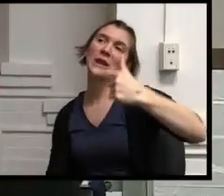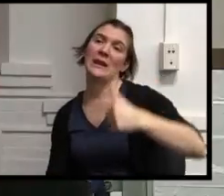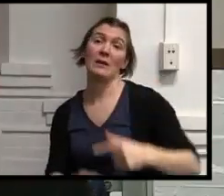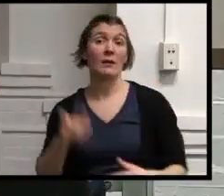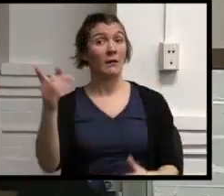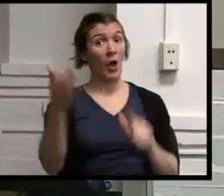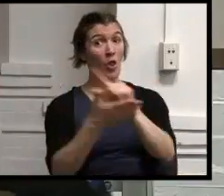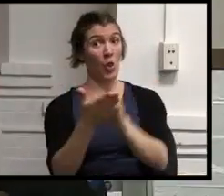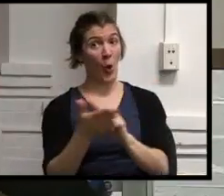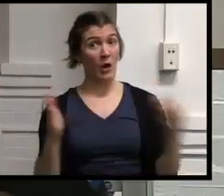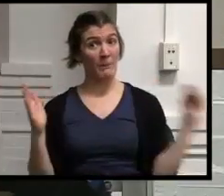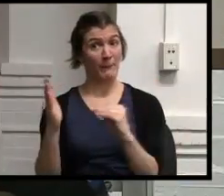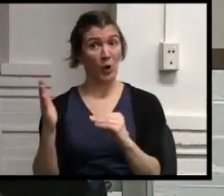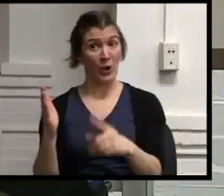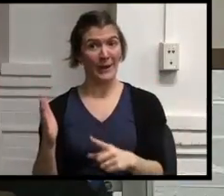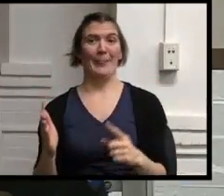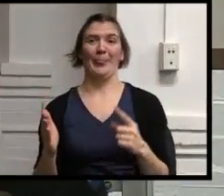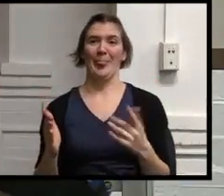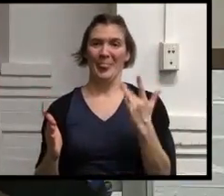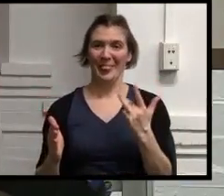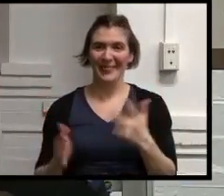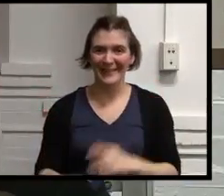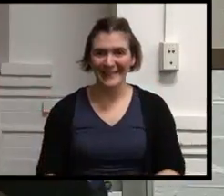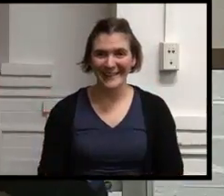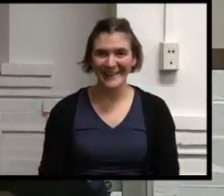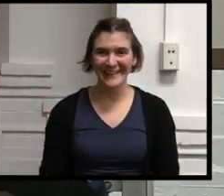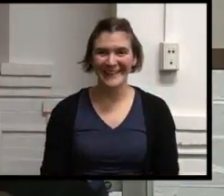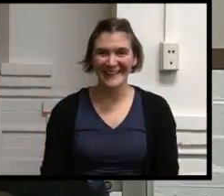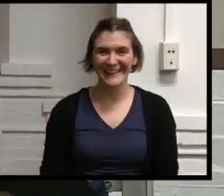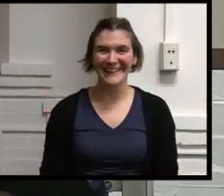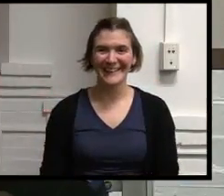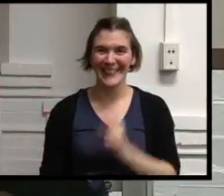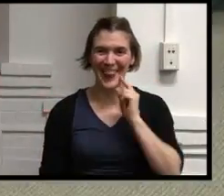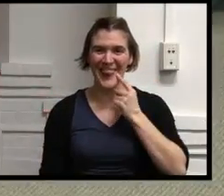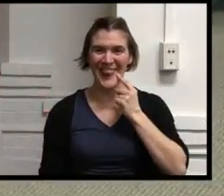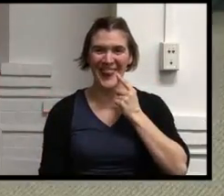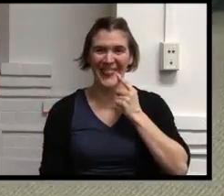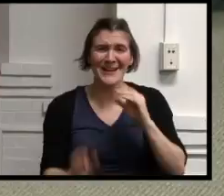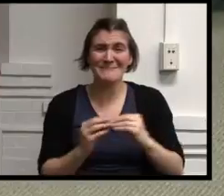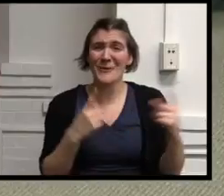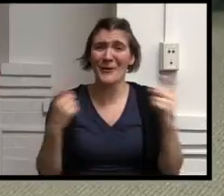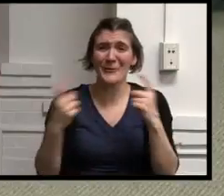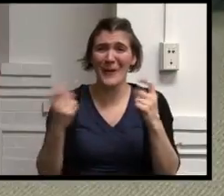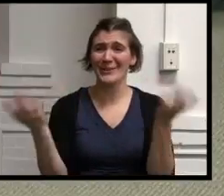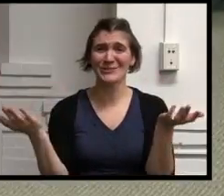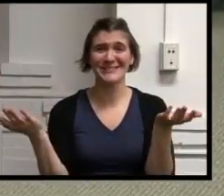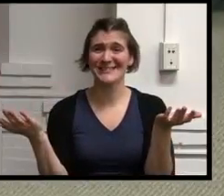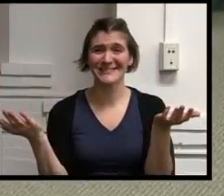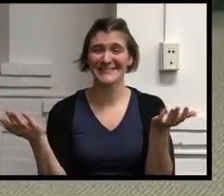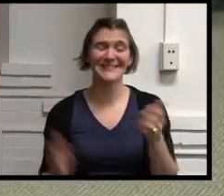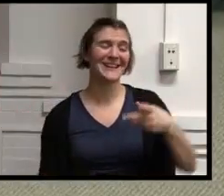the lawyer for crying out loud, Greg. Let's get that in there. Any other questions or comments?